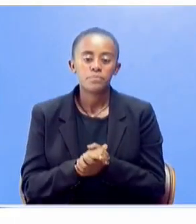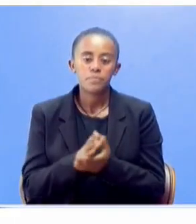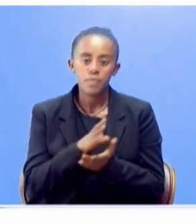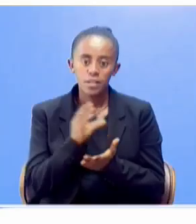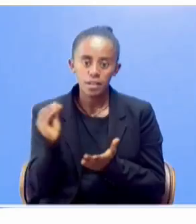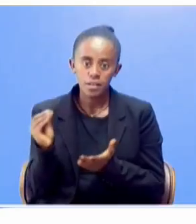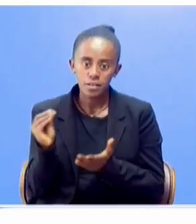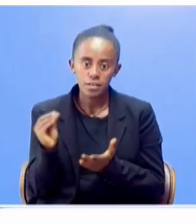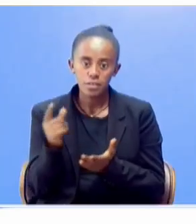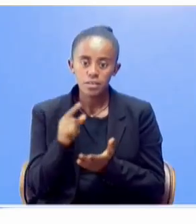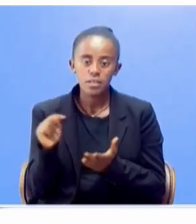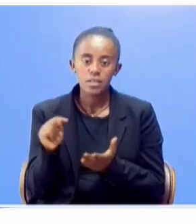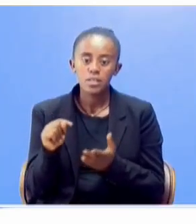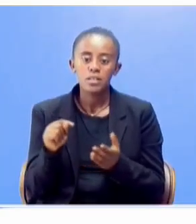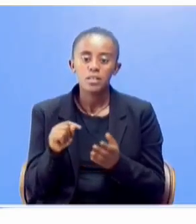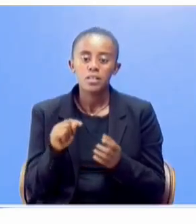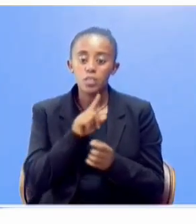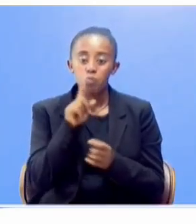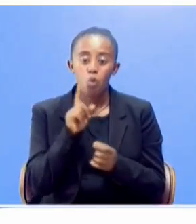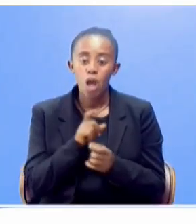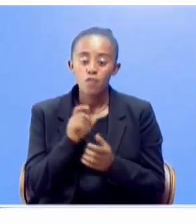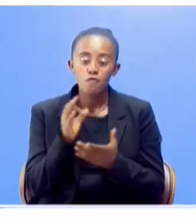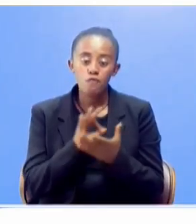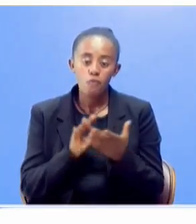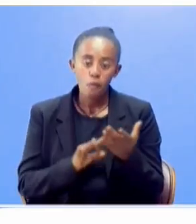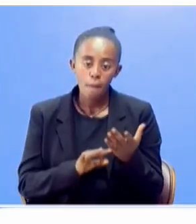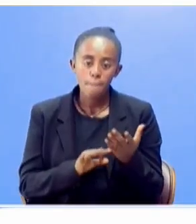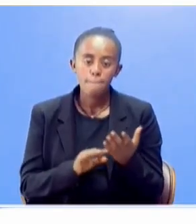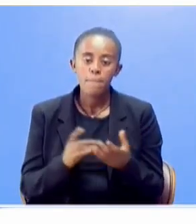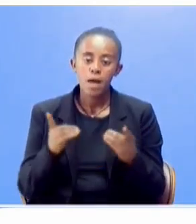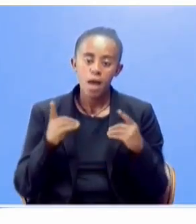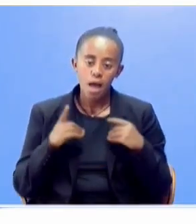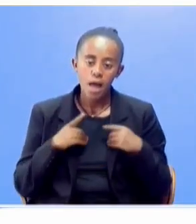And the interrogative form is had they